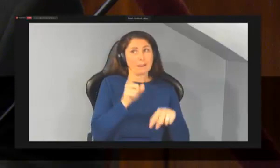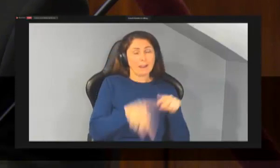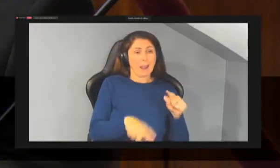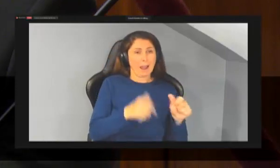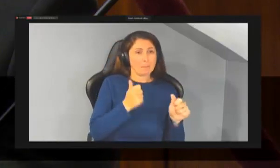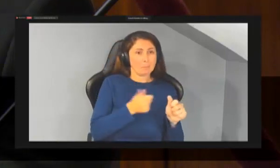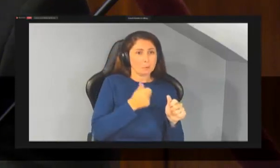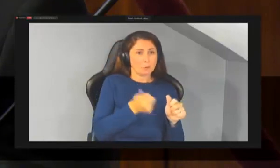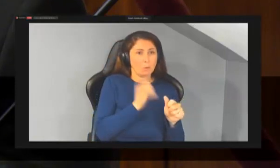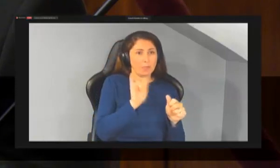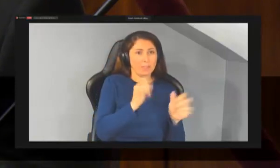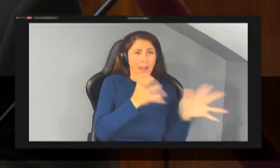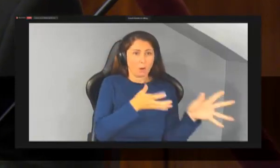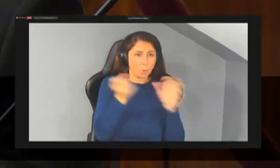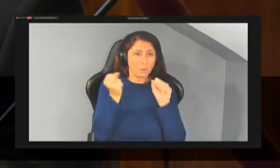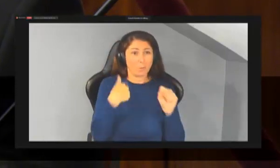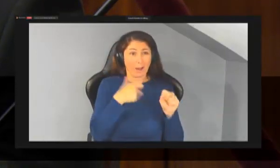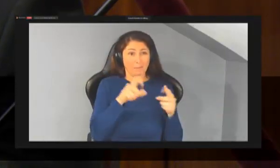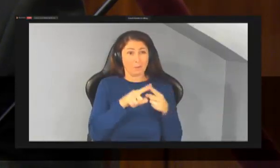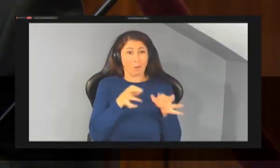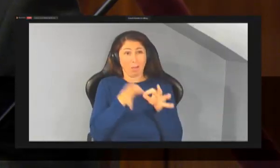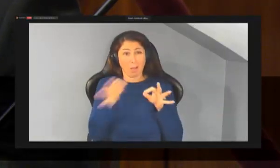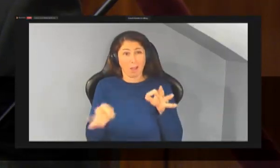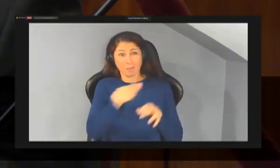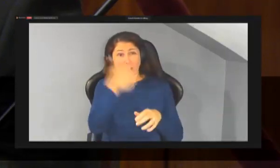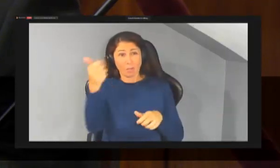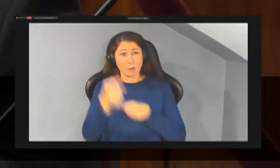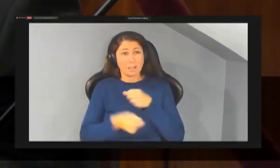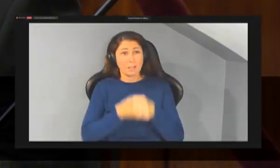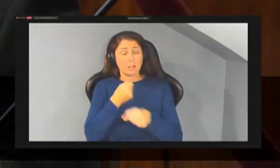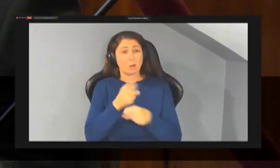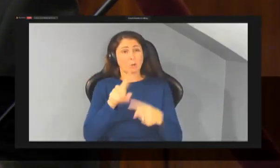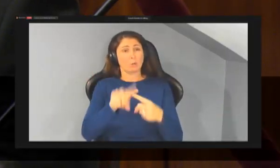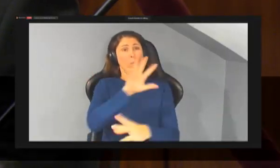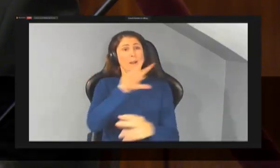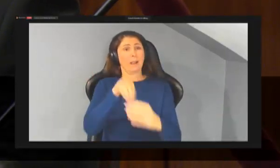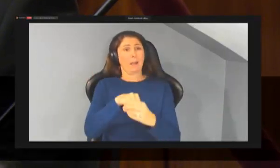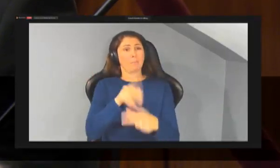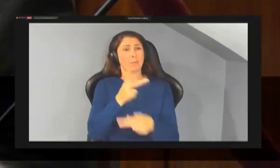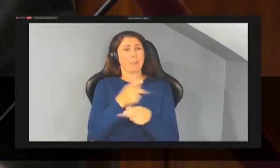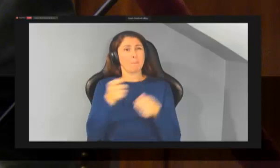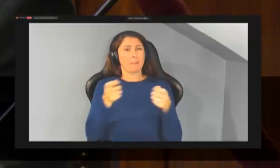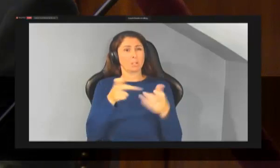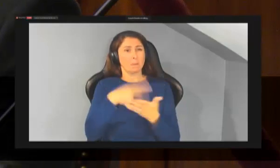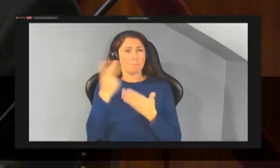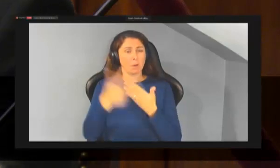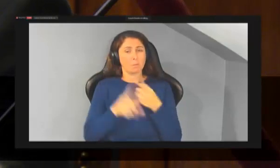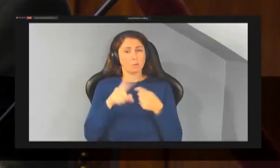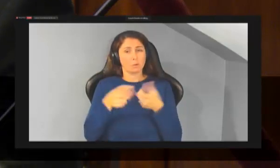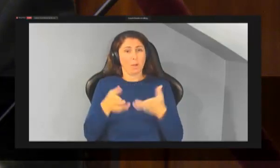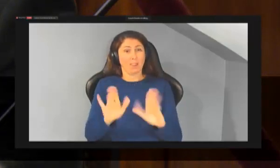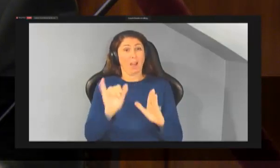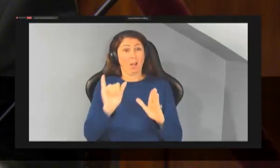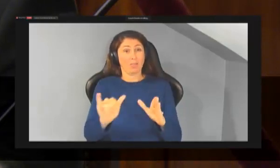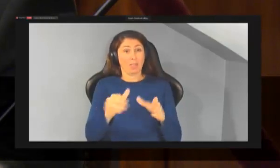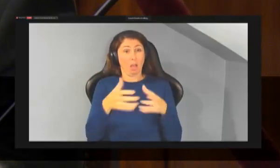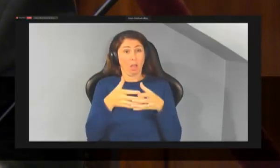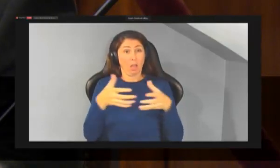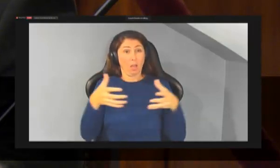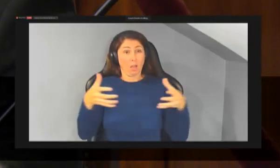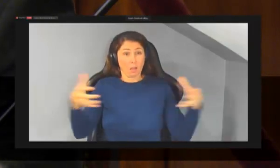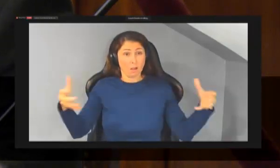thus we have to wait an entire year to engage in a management program and to allow the population to continue to grow and